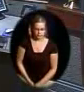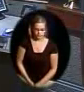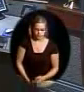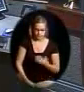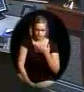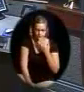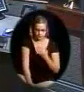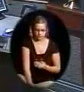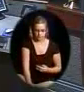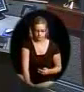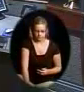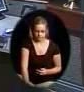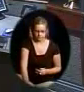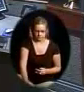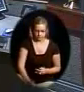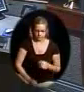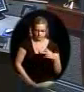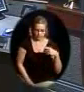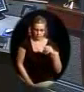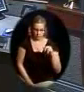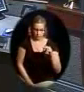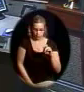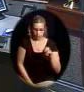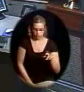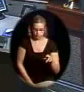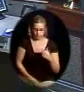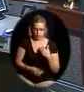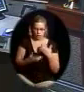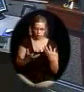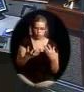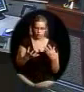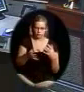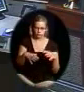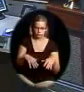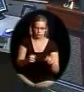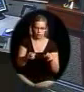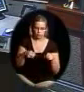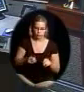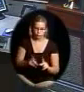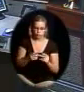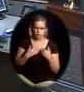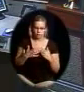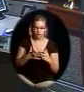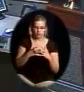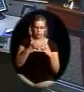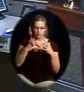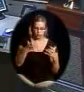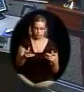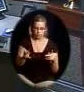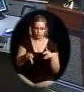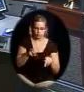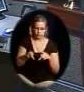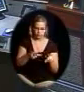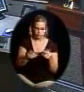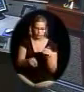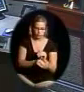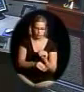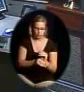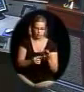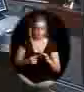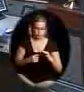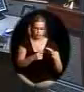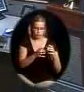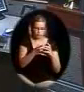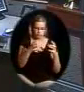Thank you, Mr. Parker. I want to take this opportunity because we have such a large group of people in attendance, especially a lot of